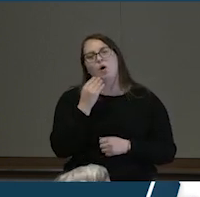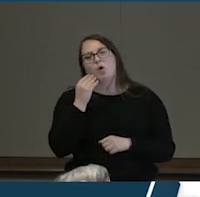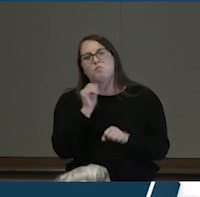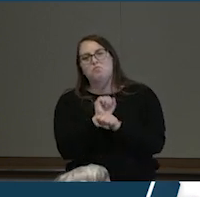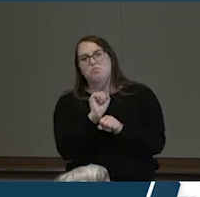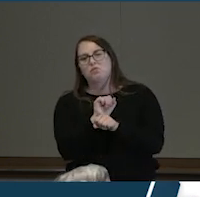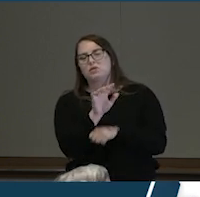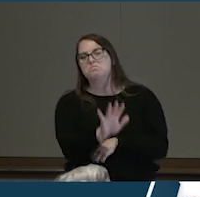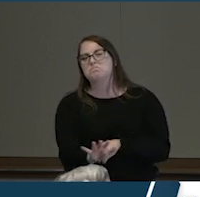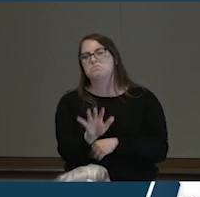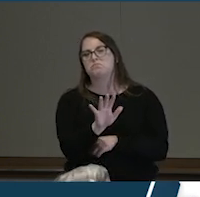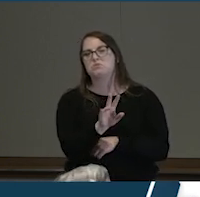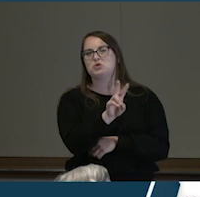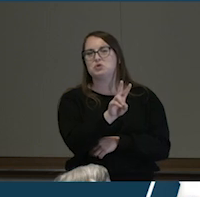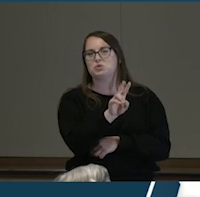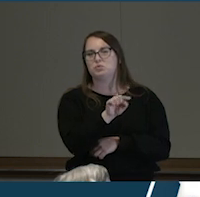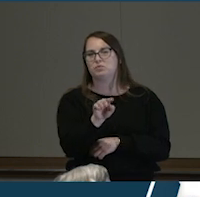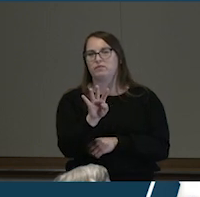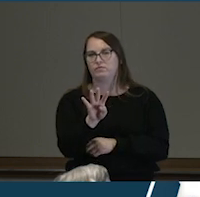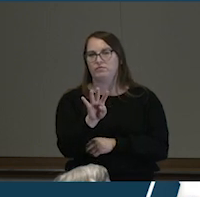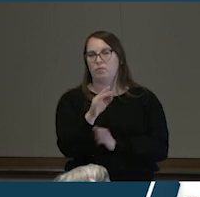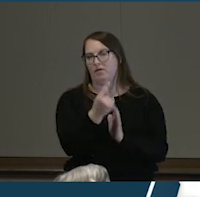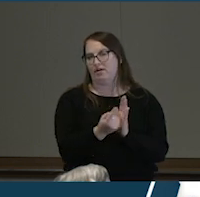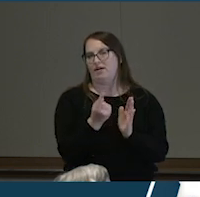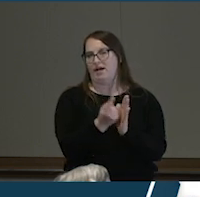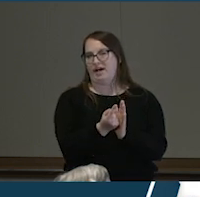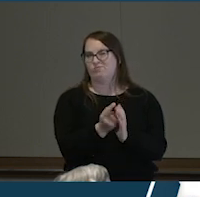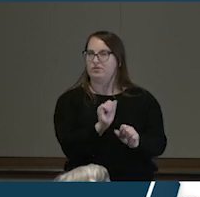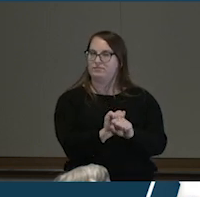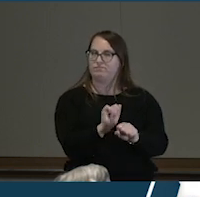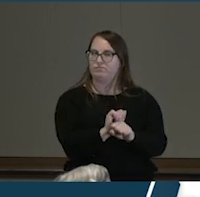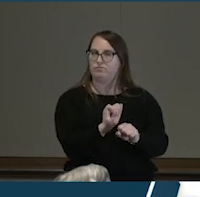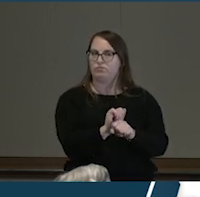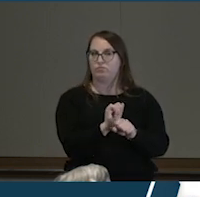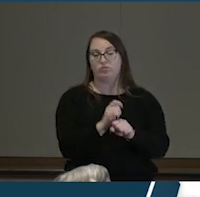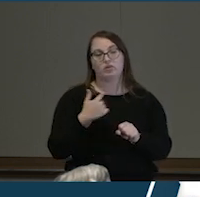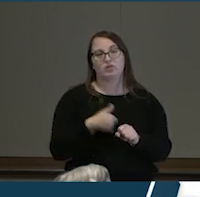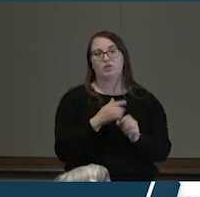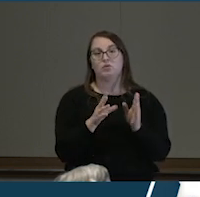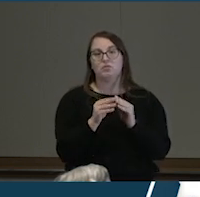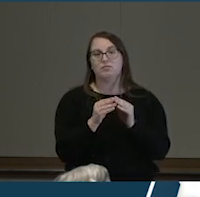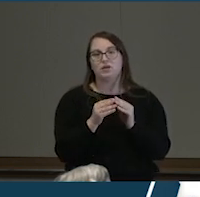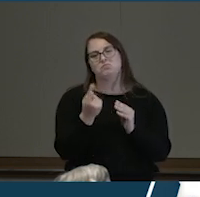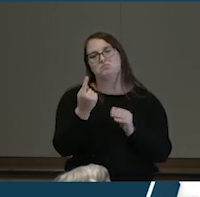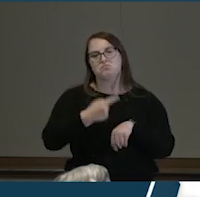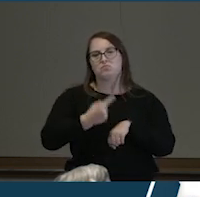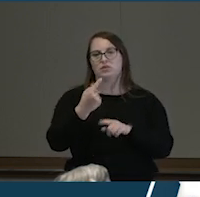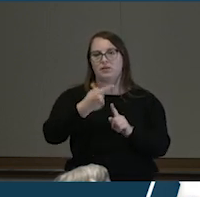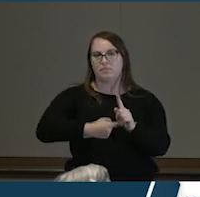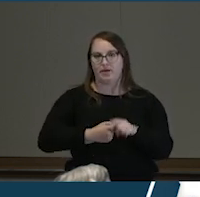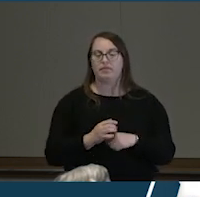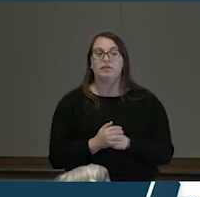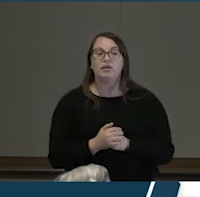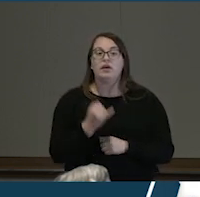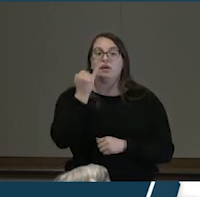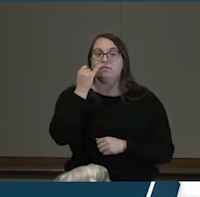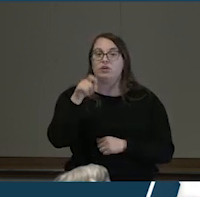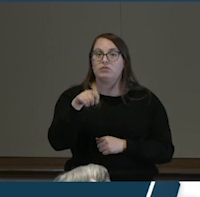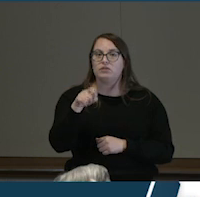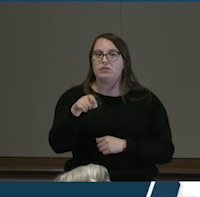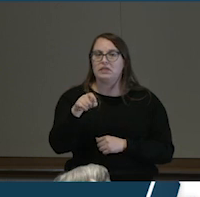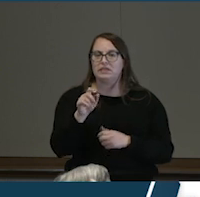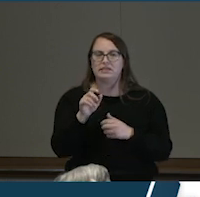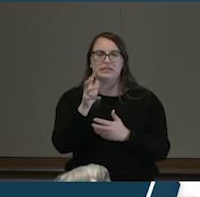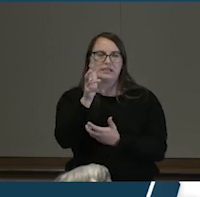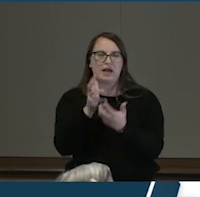between 2 and 4 hours. So remember, we meet once a month. If you need an accommodation, because maybe